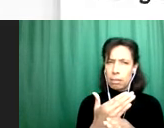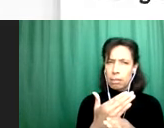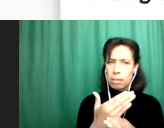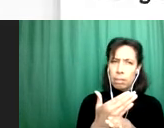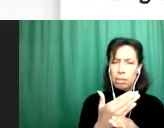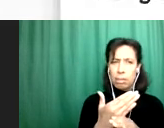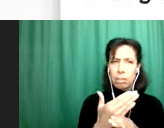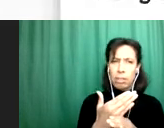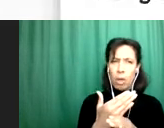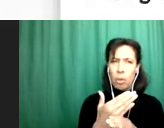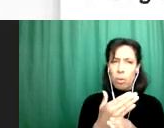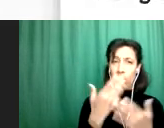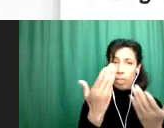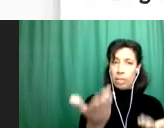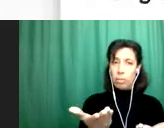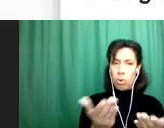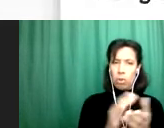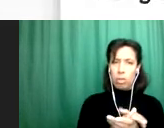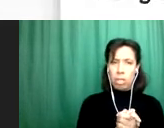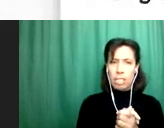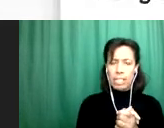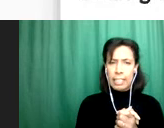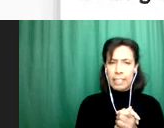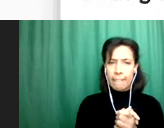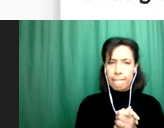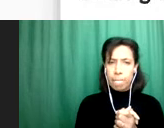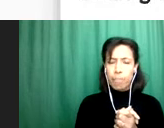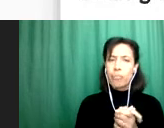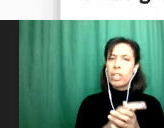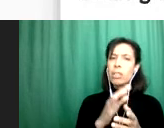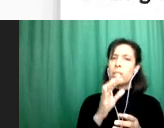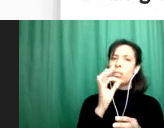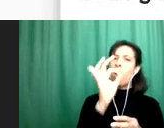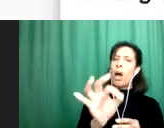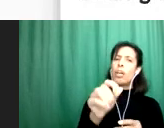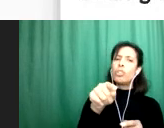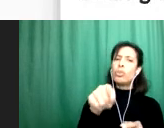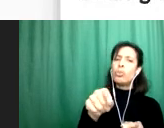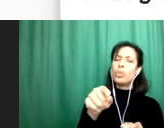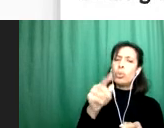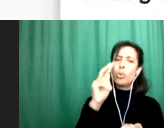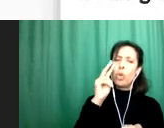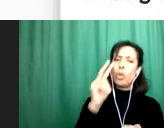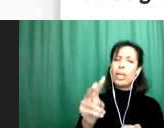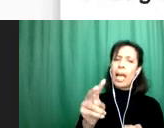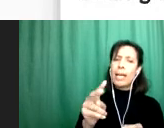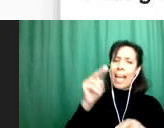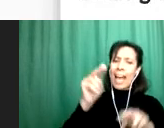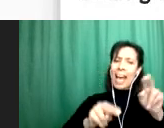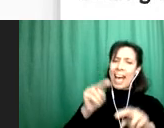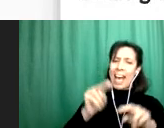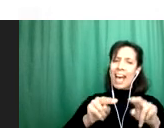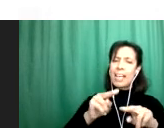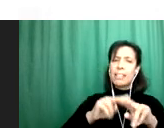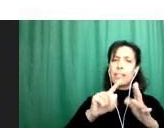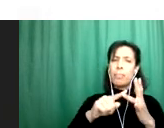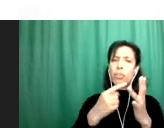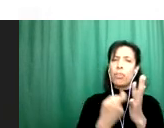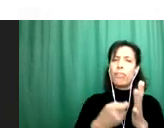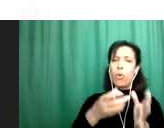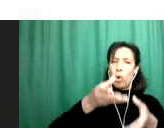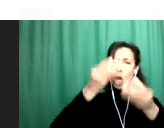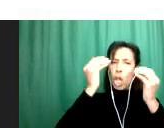this one here. I think you're still with me. I asked you to look at the Assessment for Learning 10 principles, and